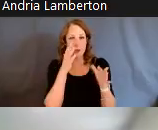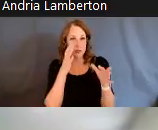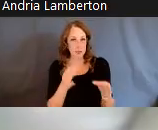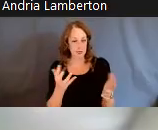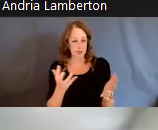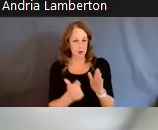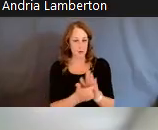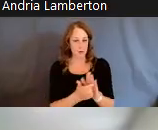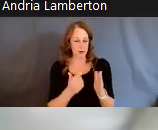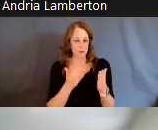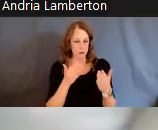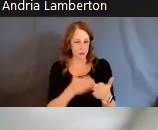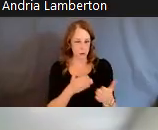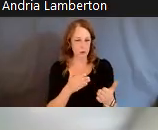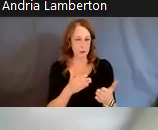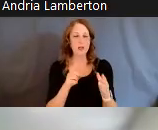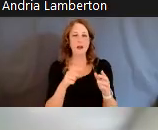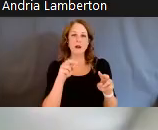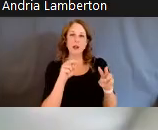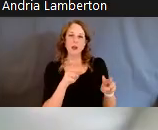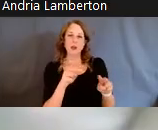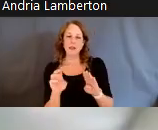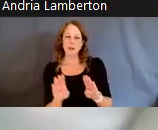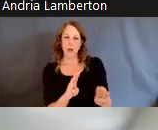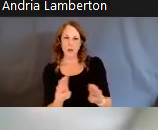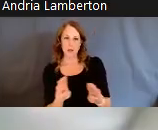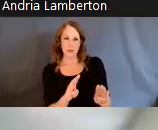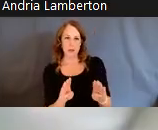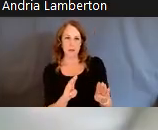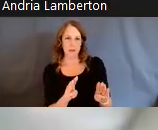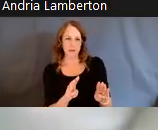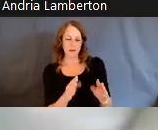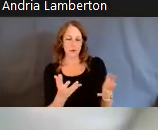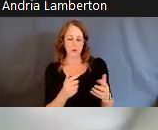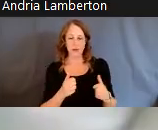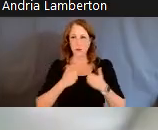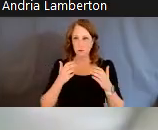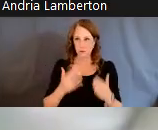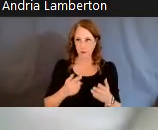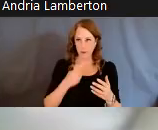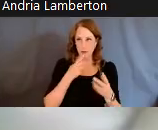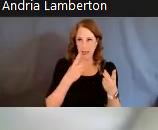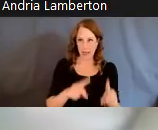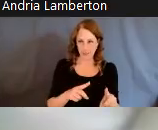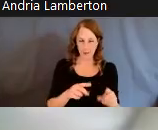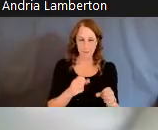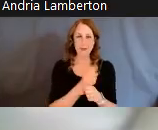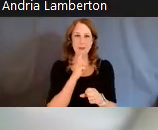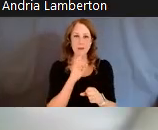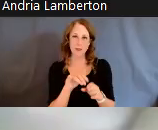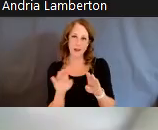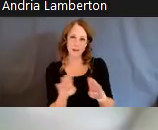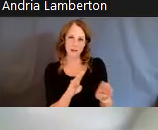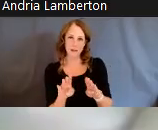at whether the conduct alleged, what the survivor is saying happened, satisfy all the elements of a